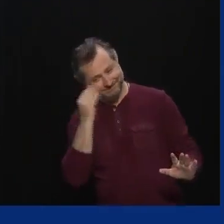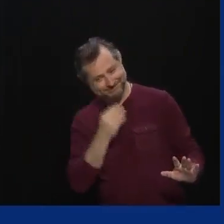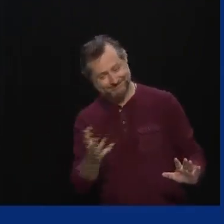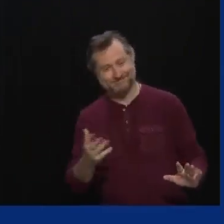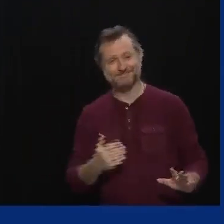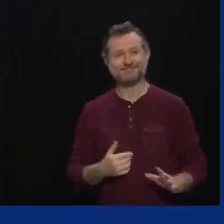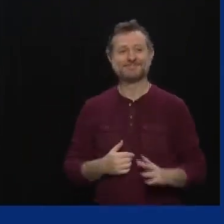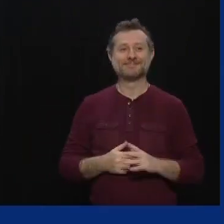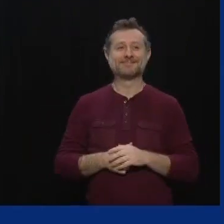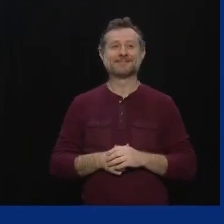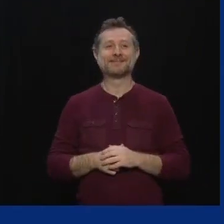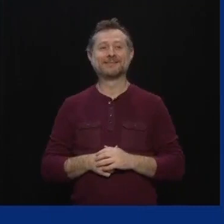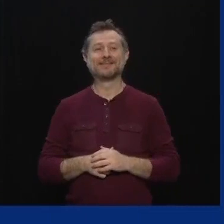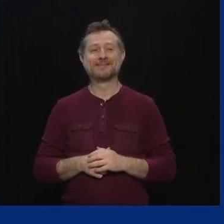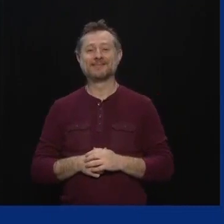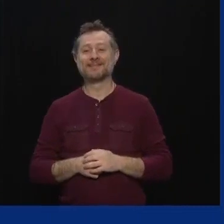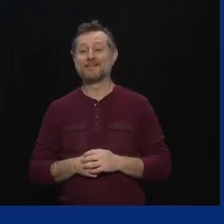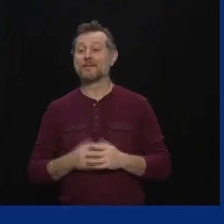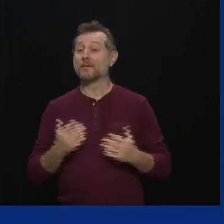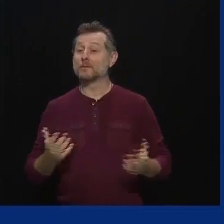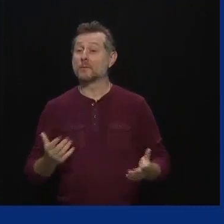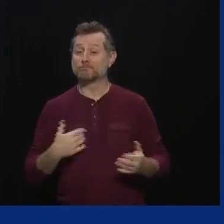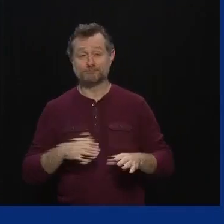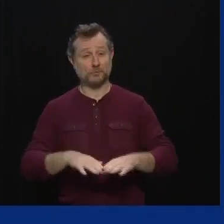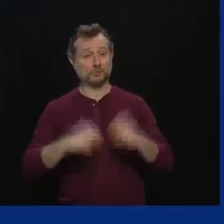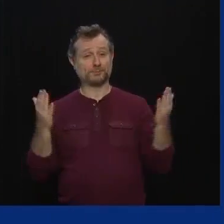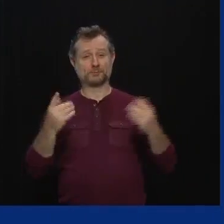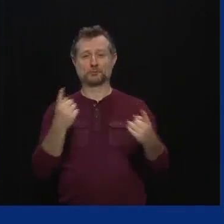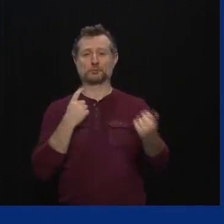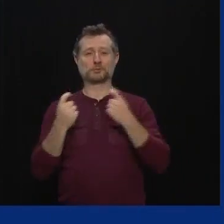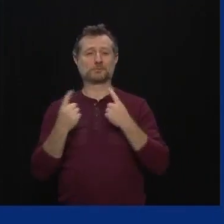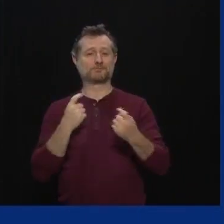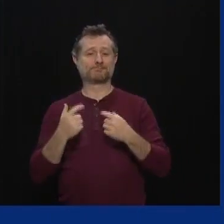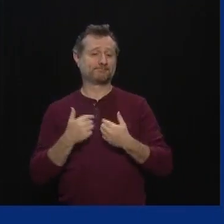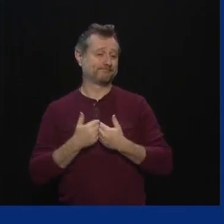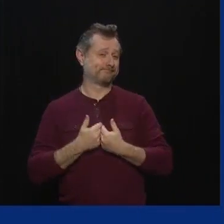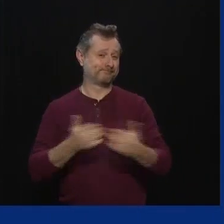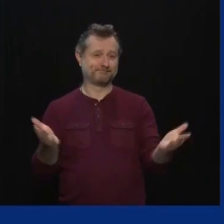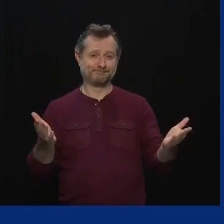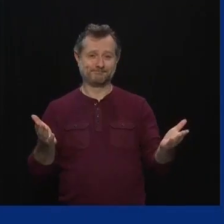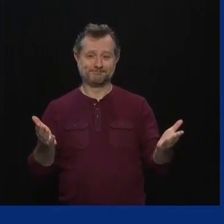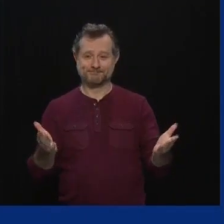With that, be happy to take your questions, and I think we'll start with Zoom.